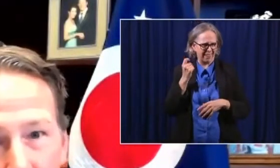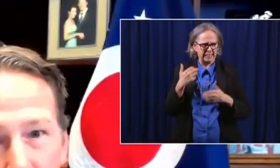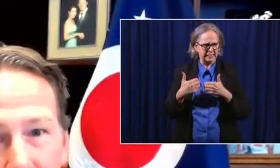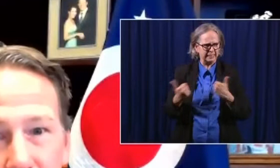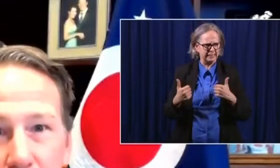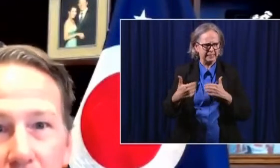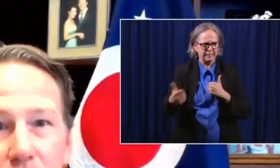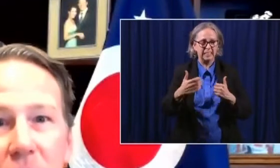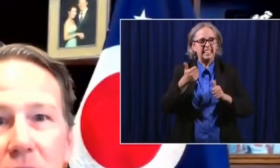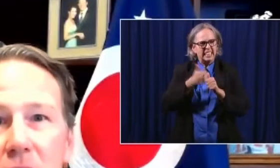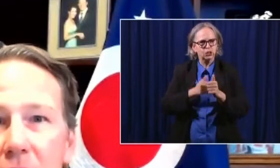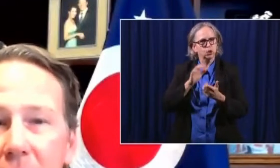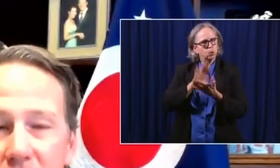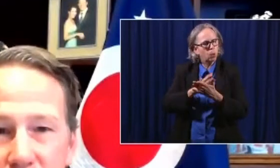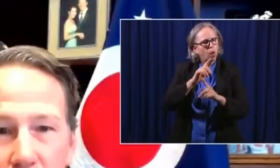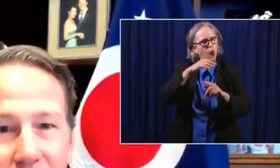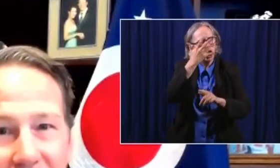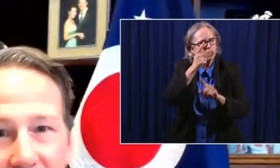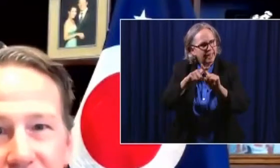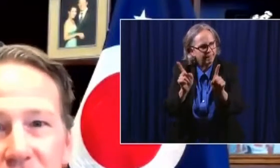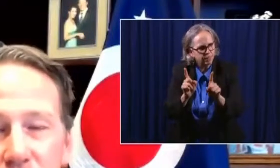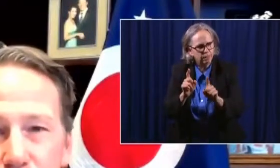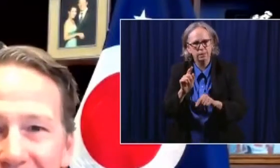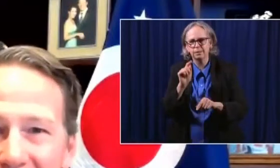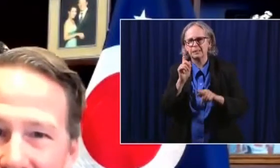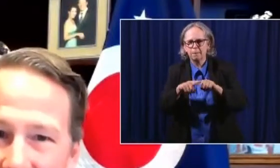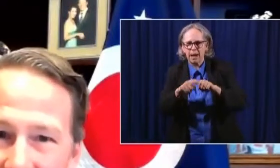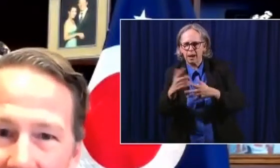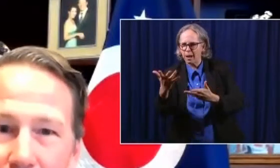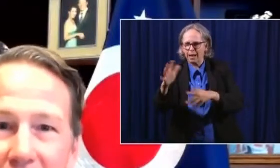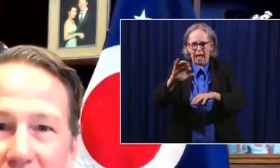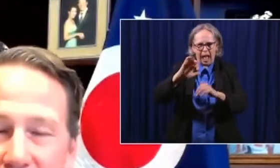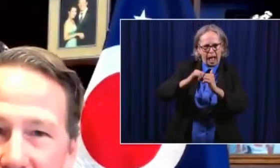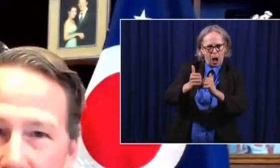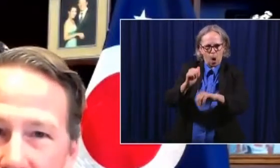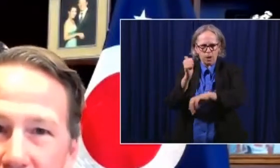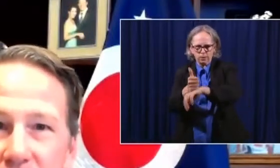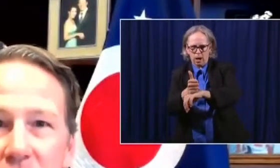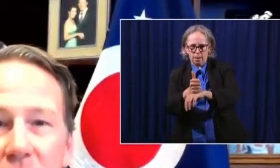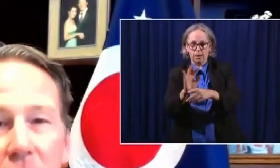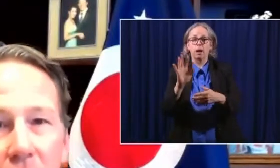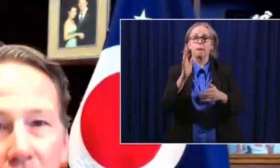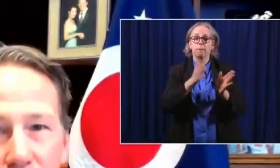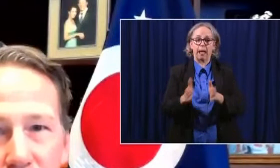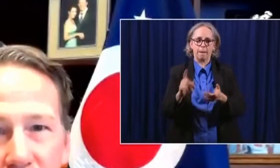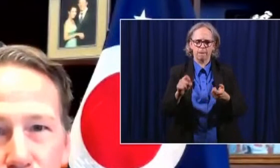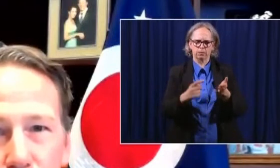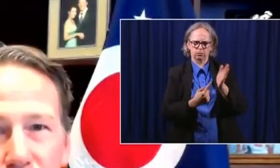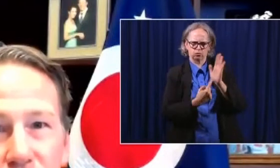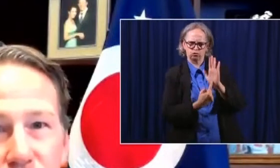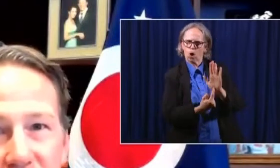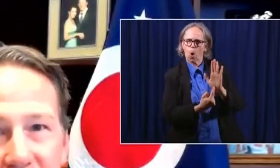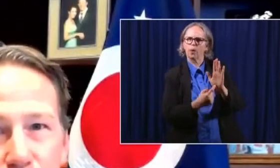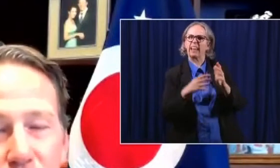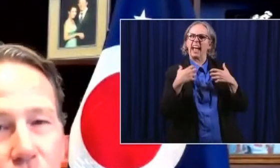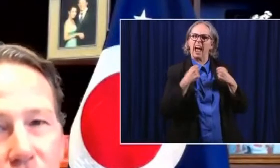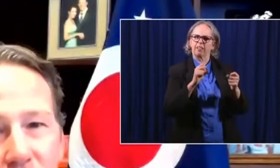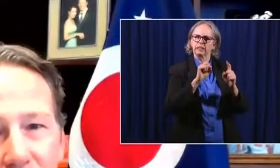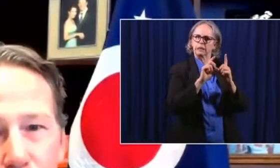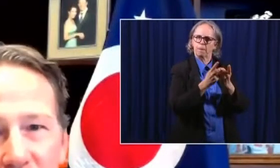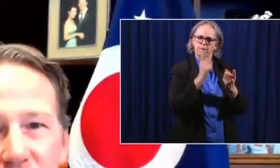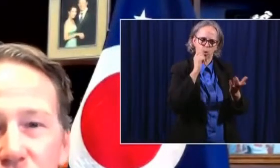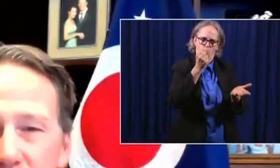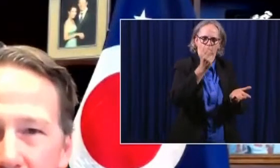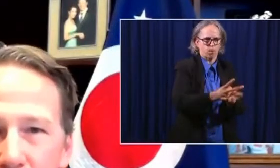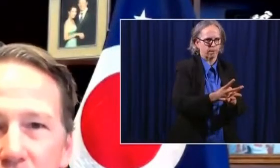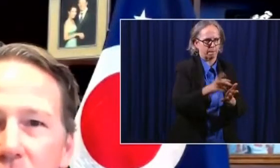it to their local health department. And so if you cannot accommodate the families under these rules as you see them written, or if